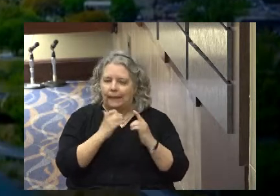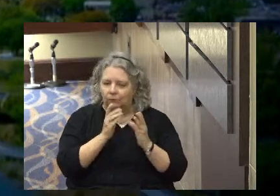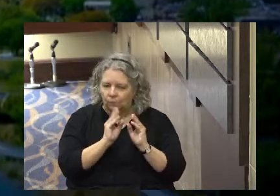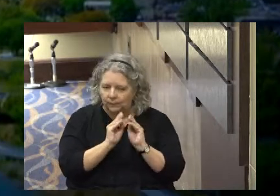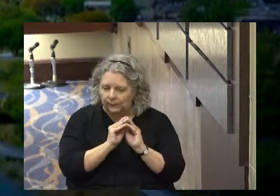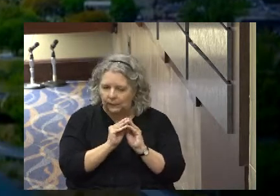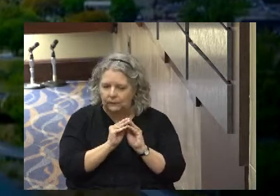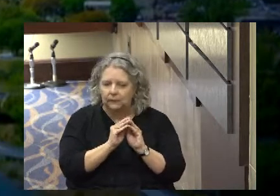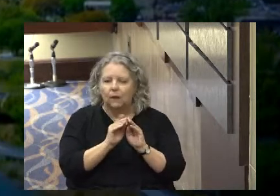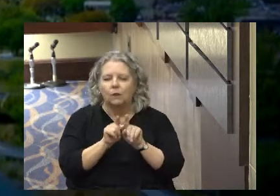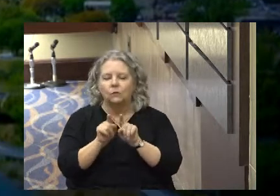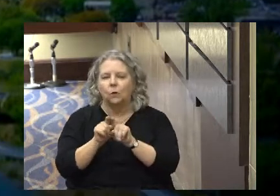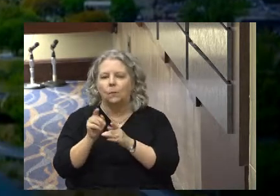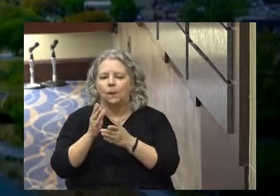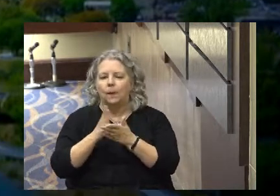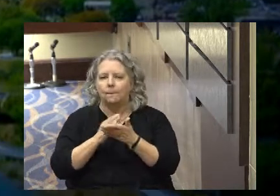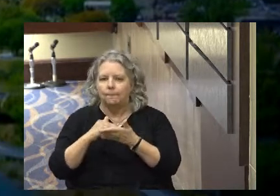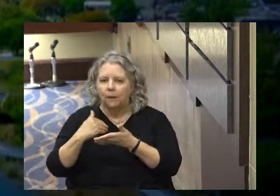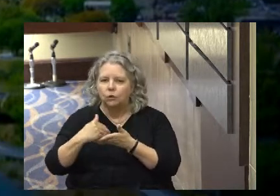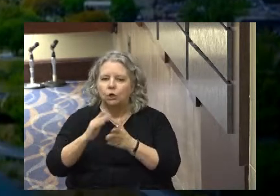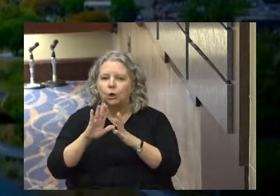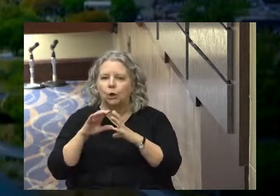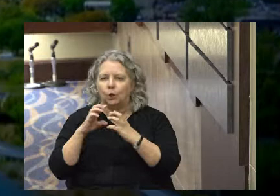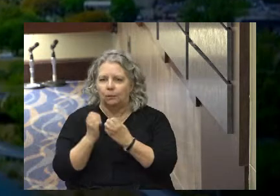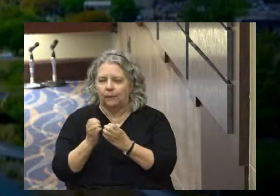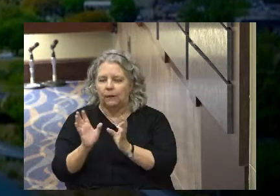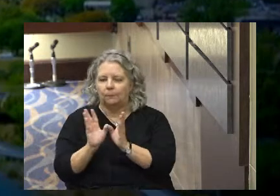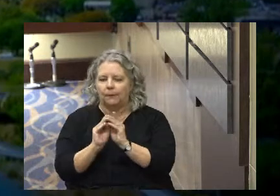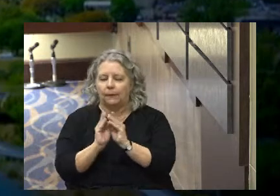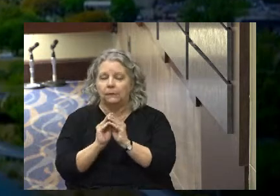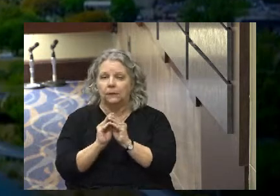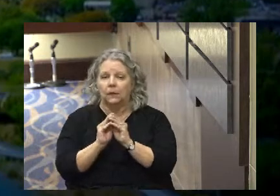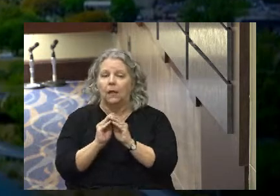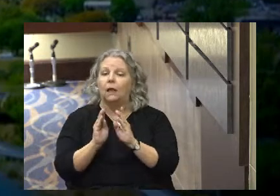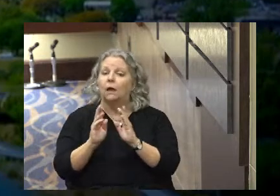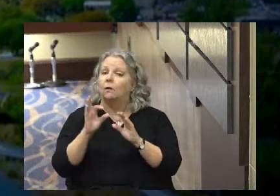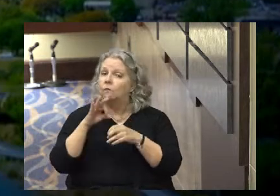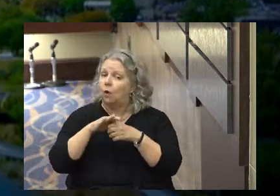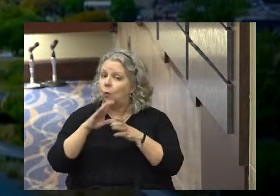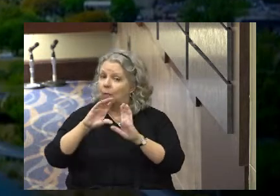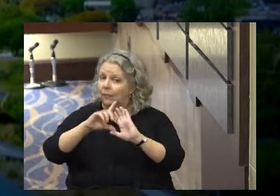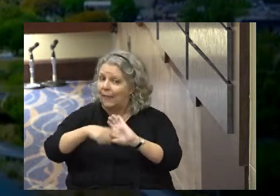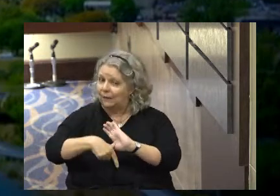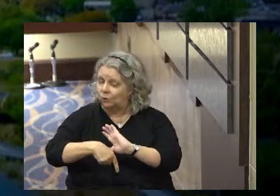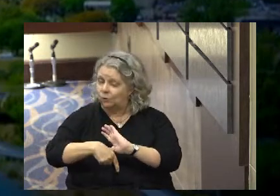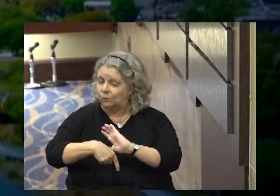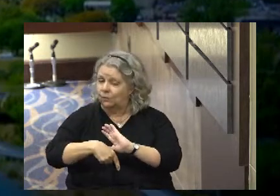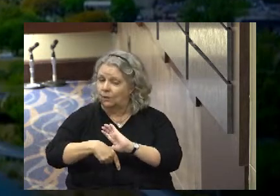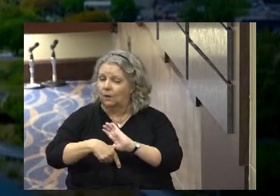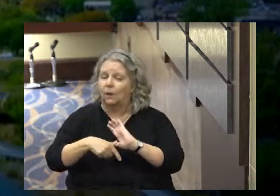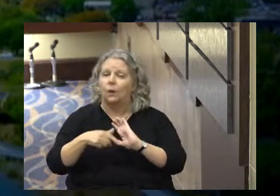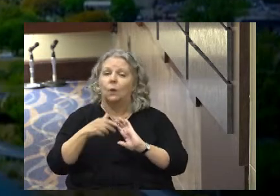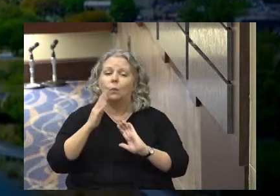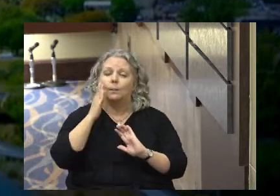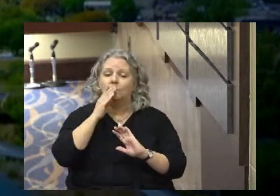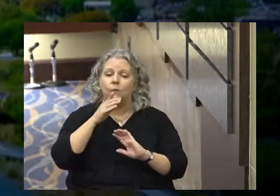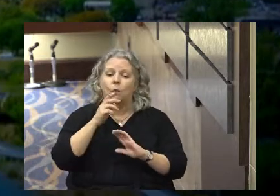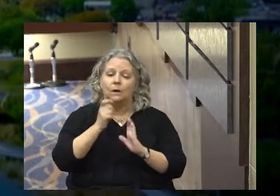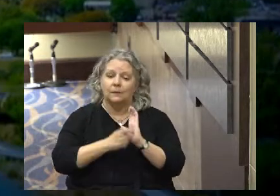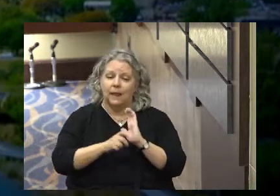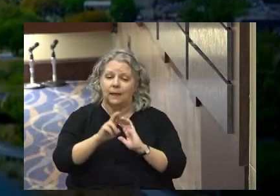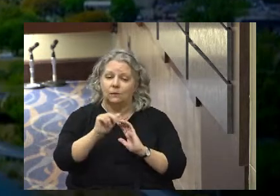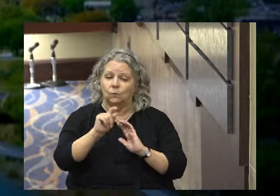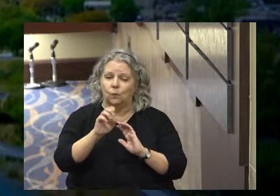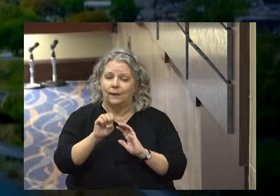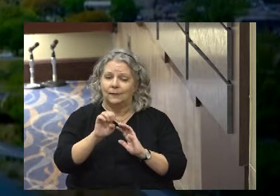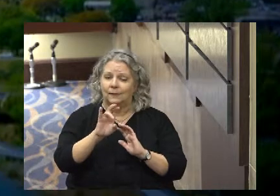audit committee meetings. The upcoming vote later tonight will be for a tax rate of 76